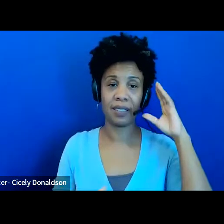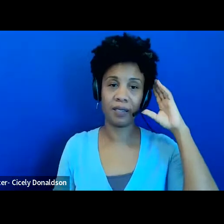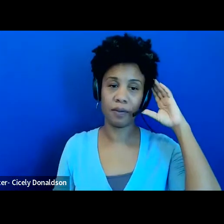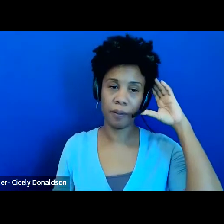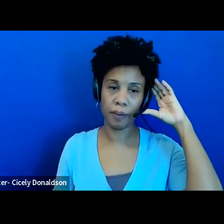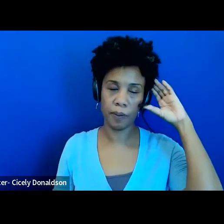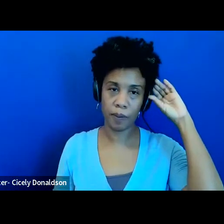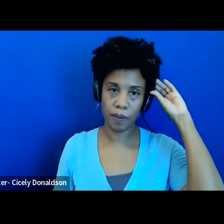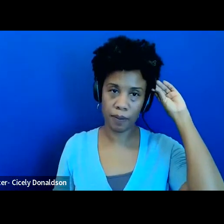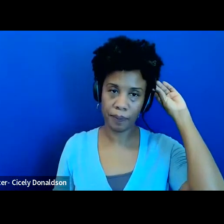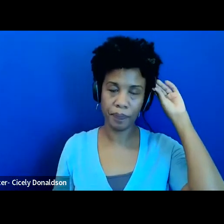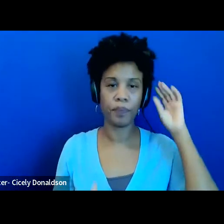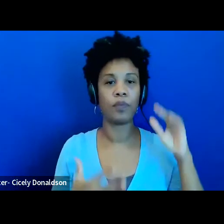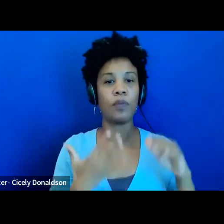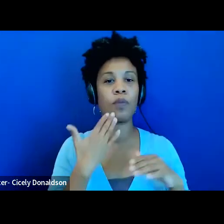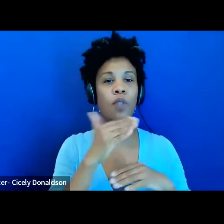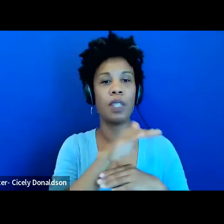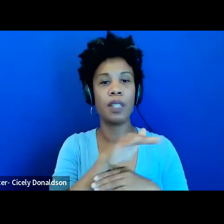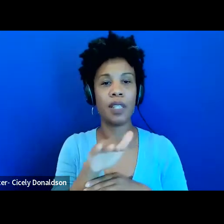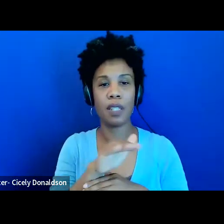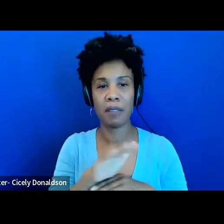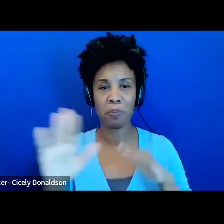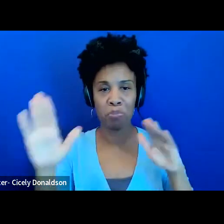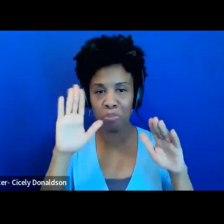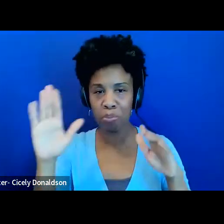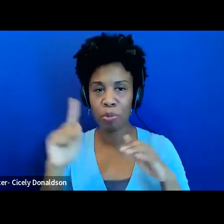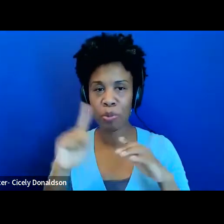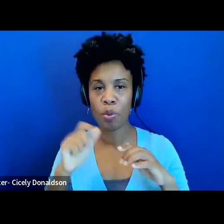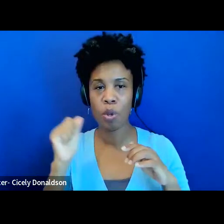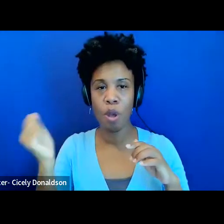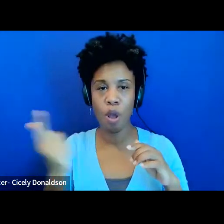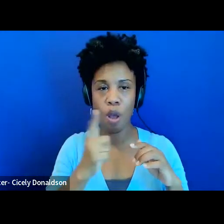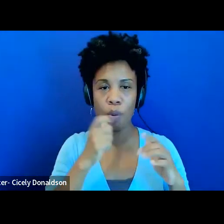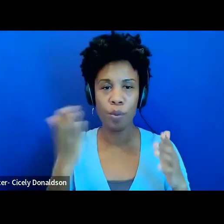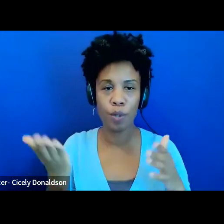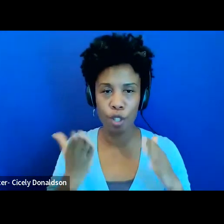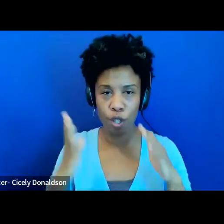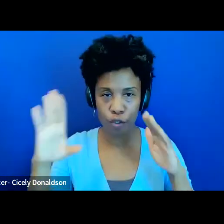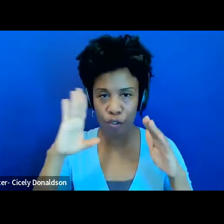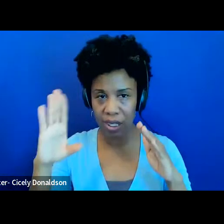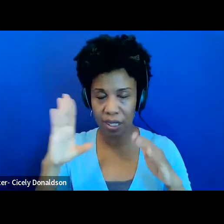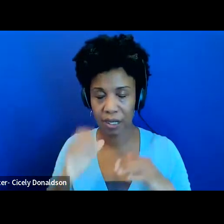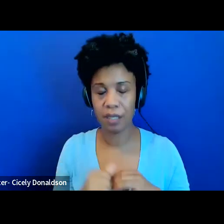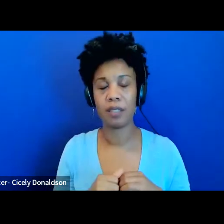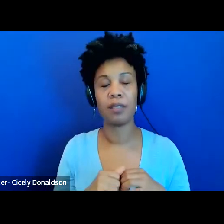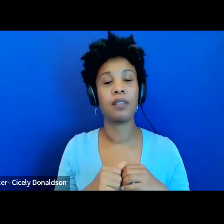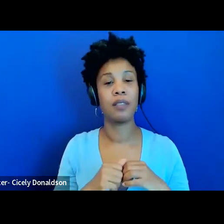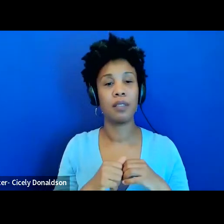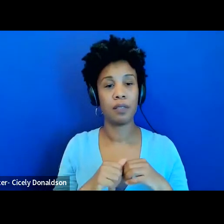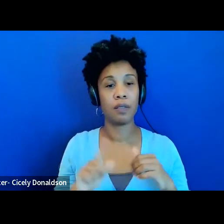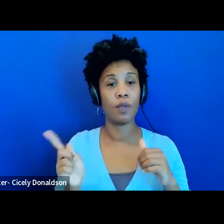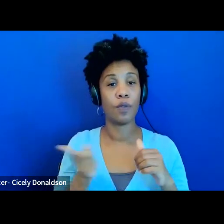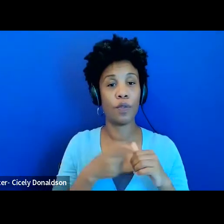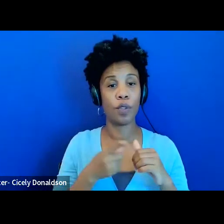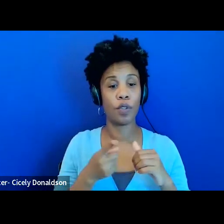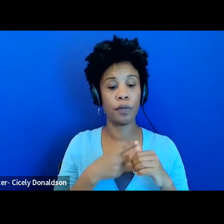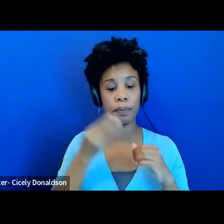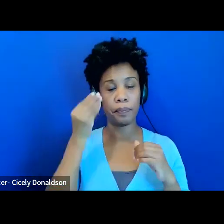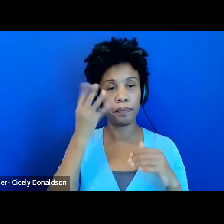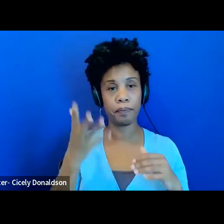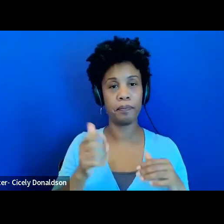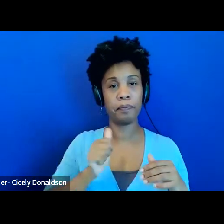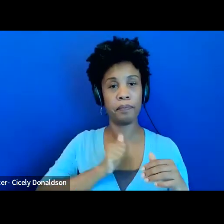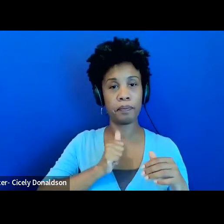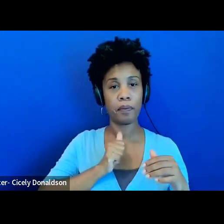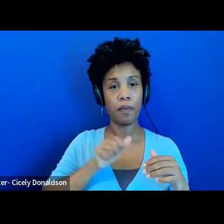So good evening, everyone. All protocol is observed. I would first start by saying that myself, as well as other